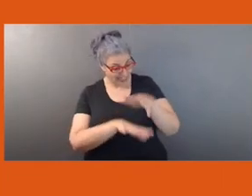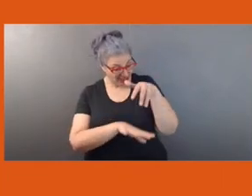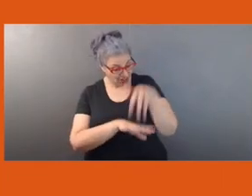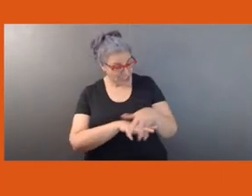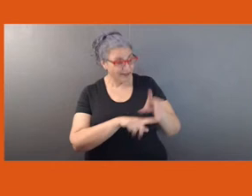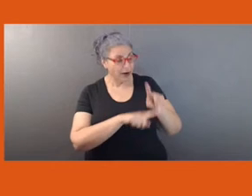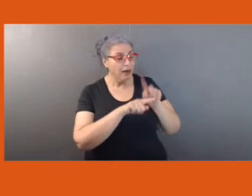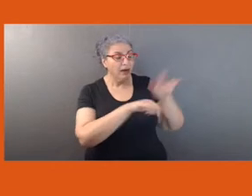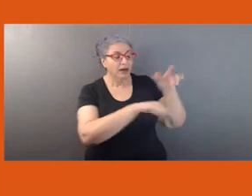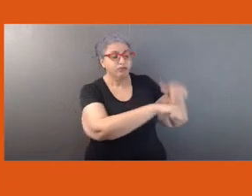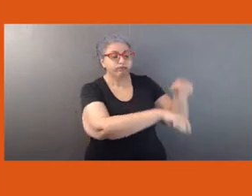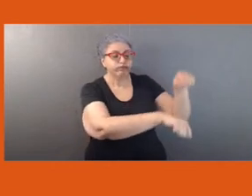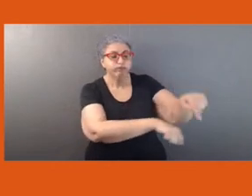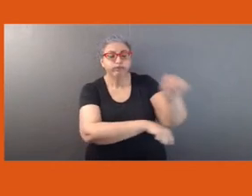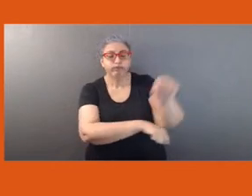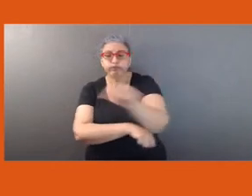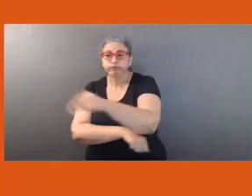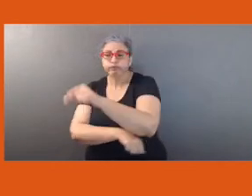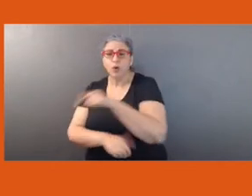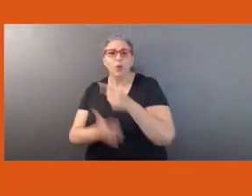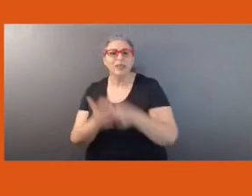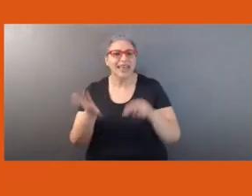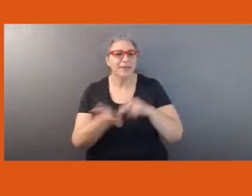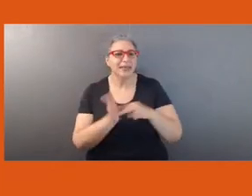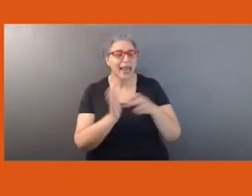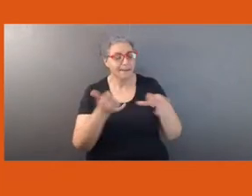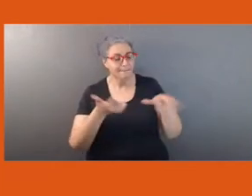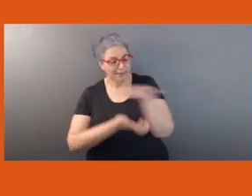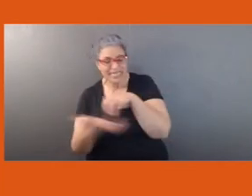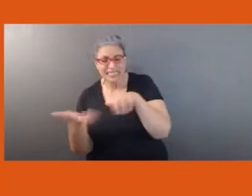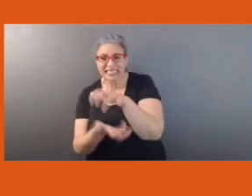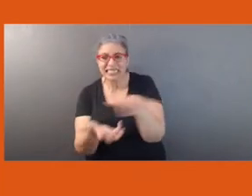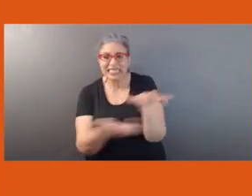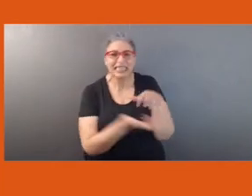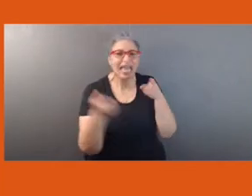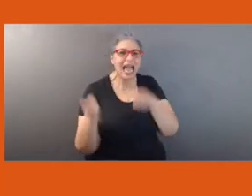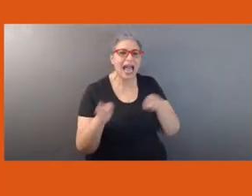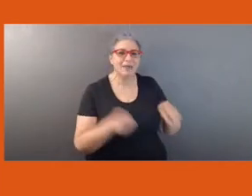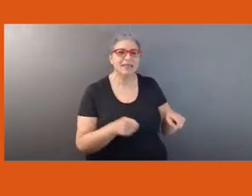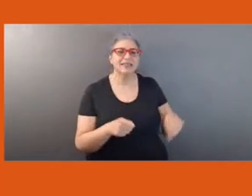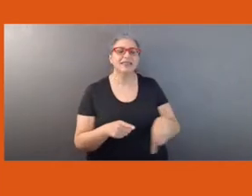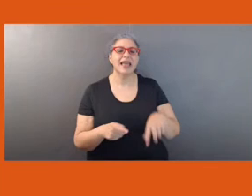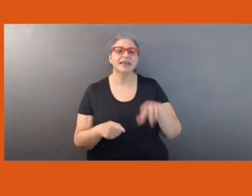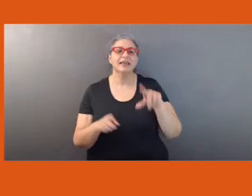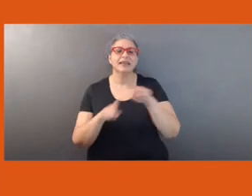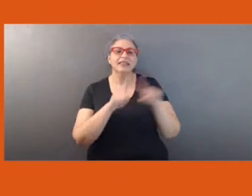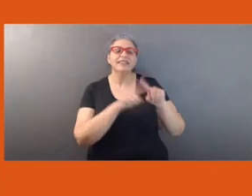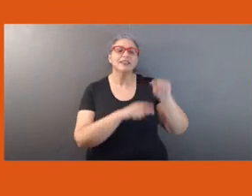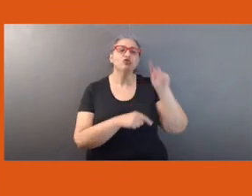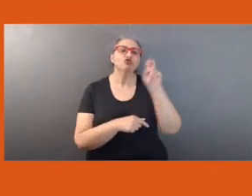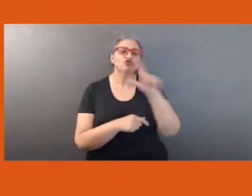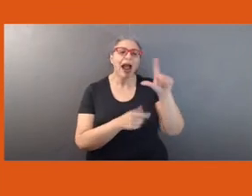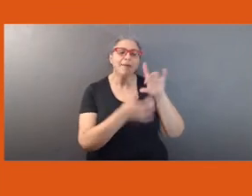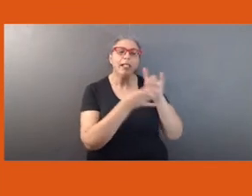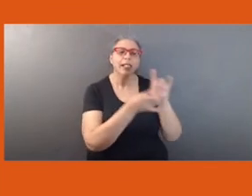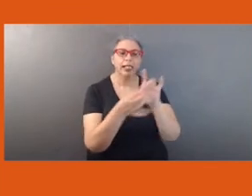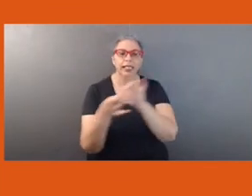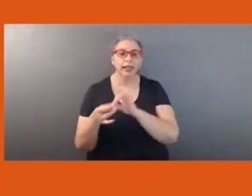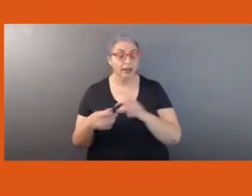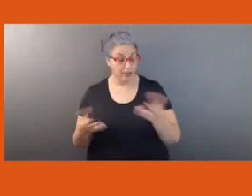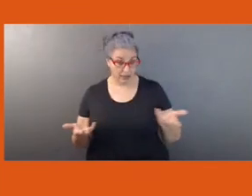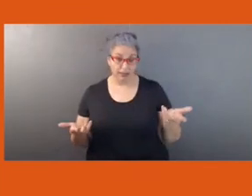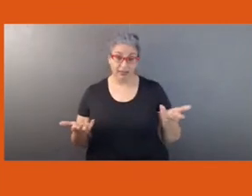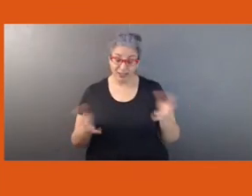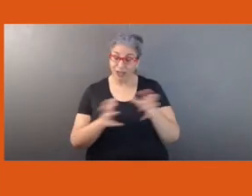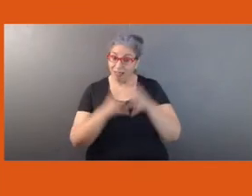Indigenous from the different regions and the mixing that goes on and the tribal affiliations. There's a